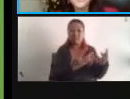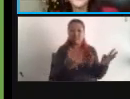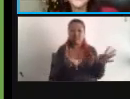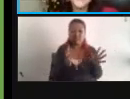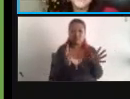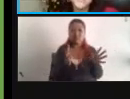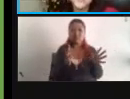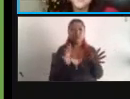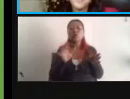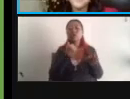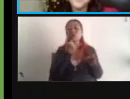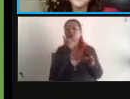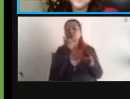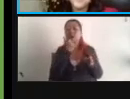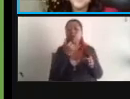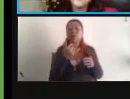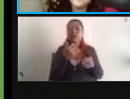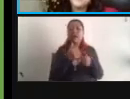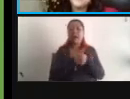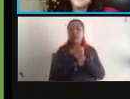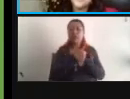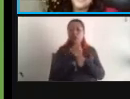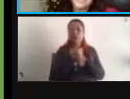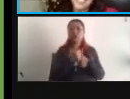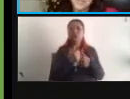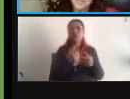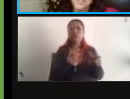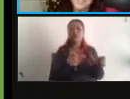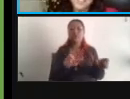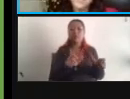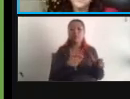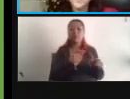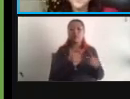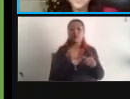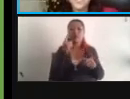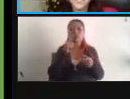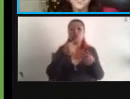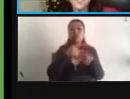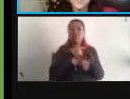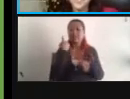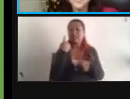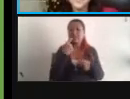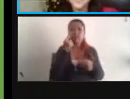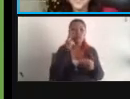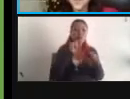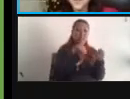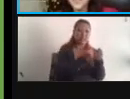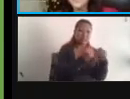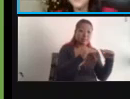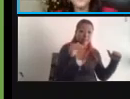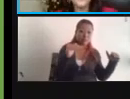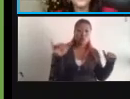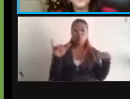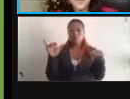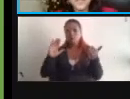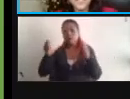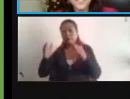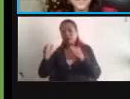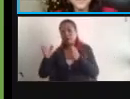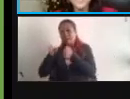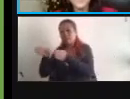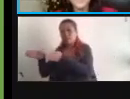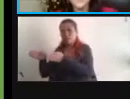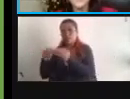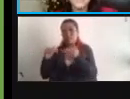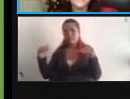from the hazard of isolation and confinement, 2 risks. One that's on a team level and one on the individual level. We have 4 more human